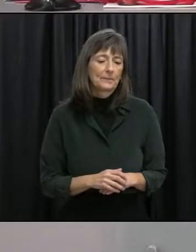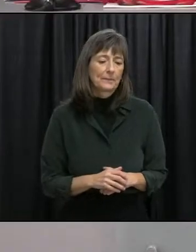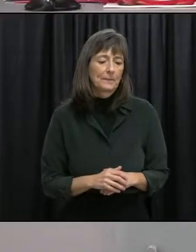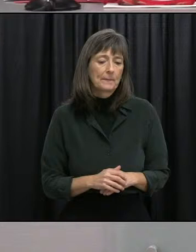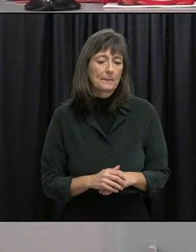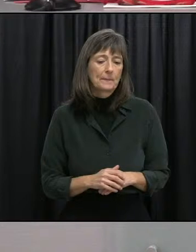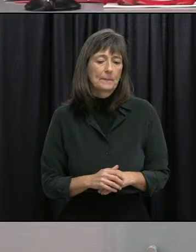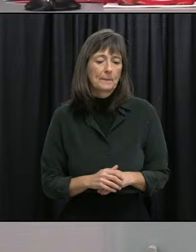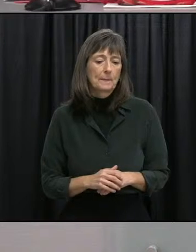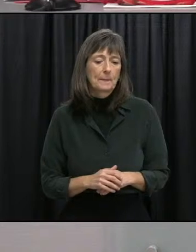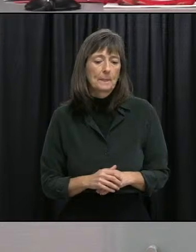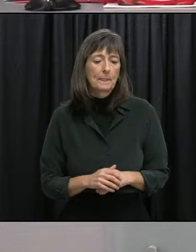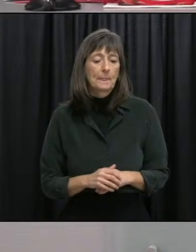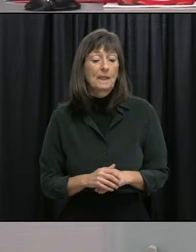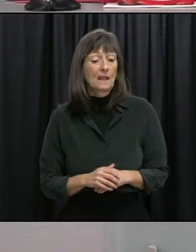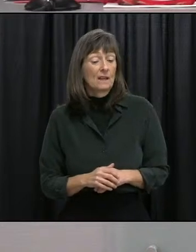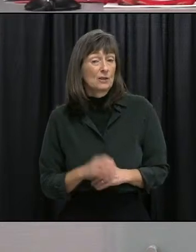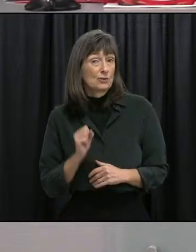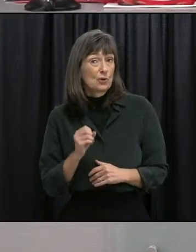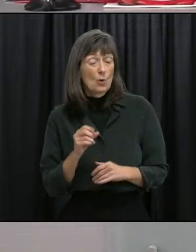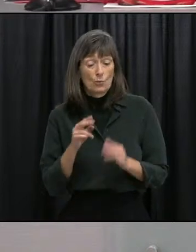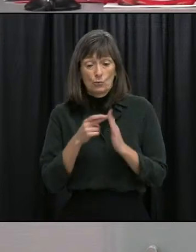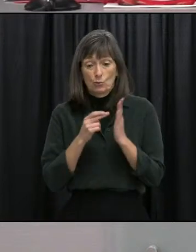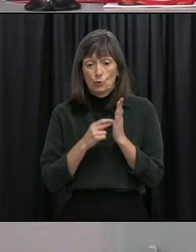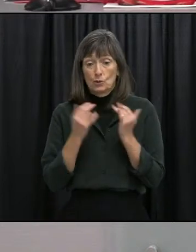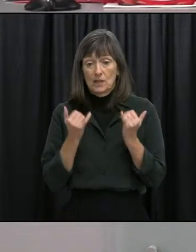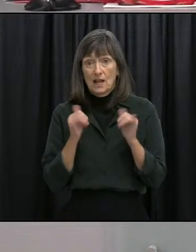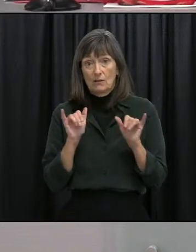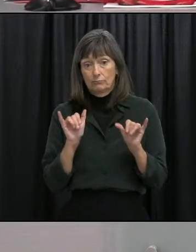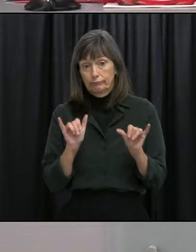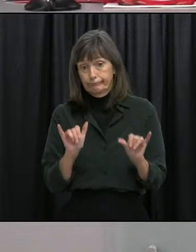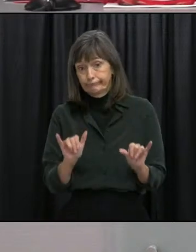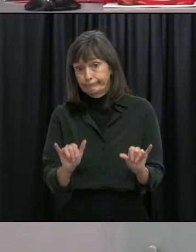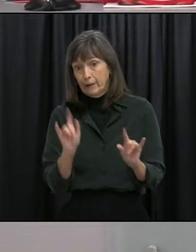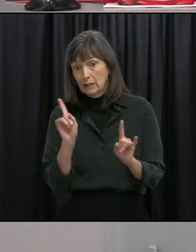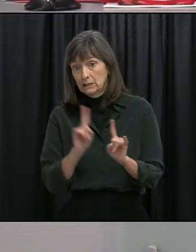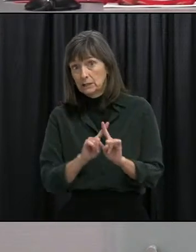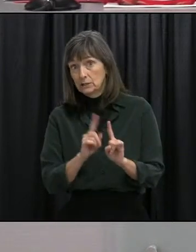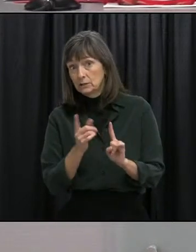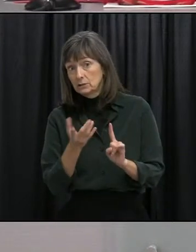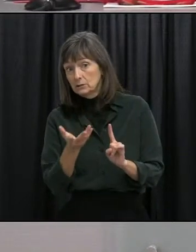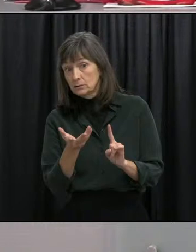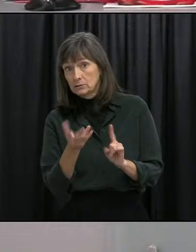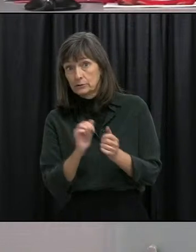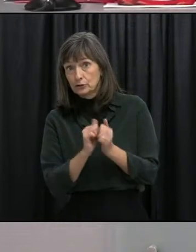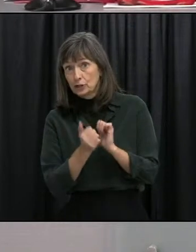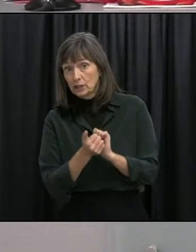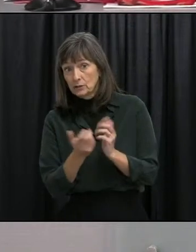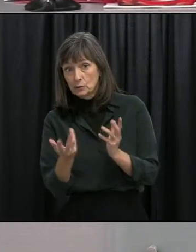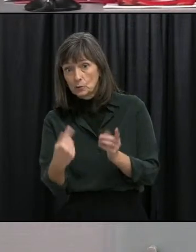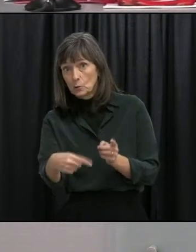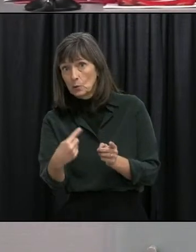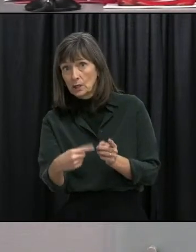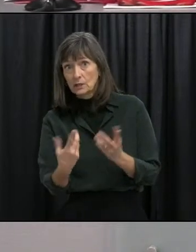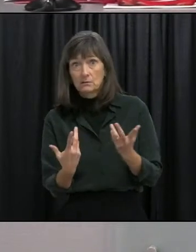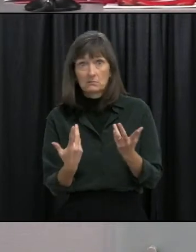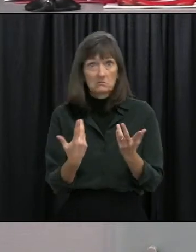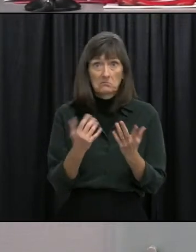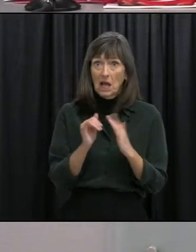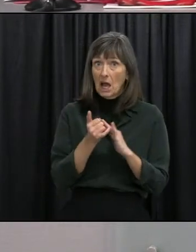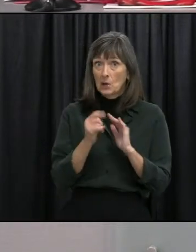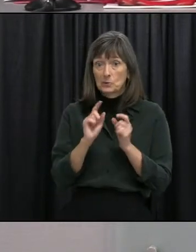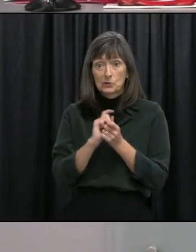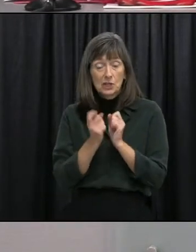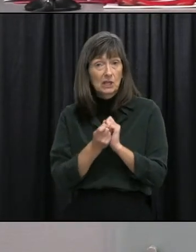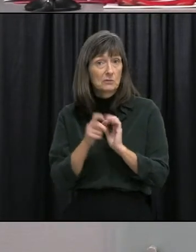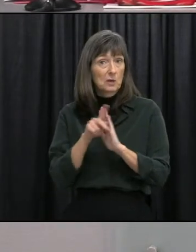place for, until we hear word otherwise, what would it take for that policy to change, either stricter or